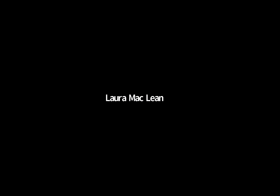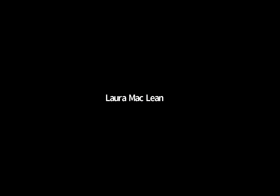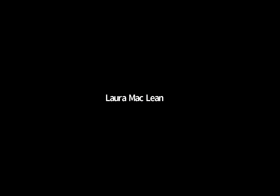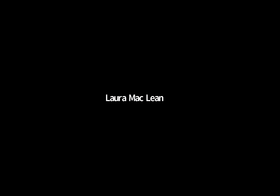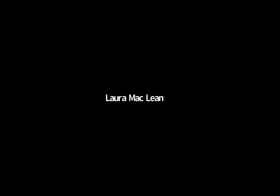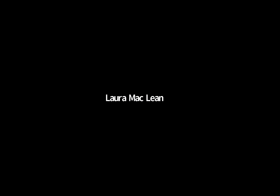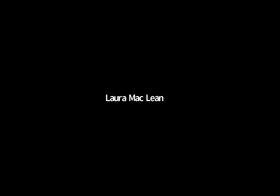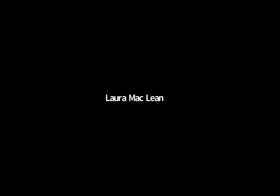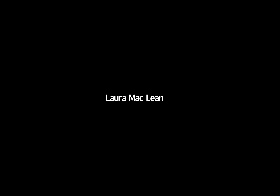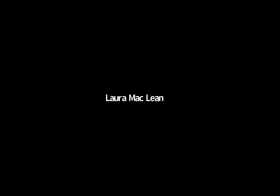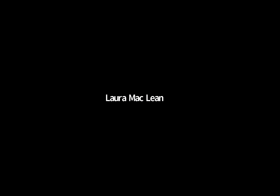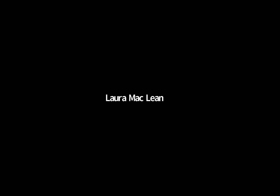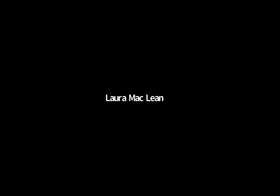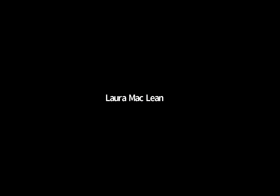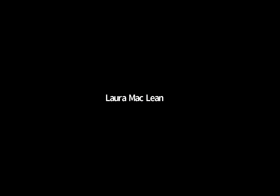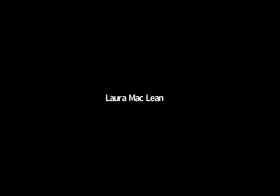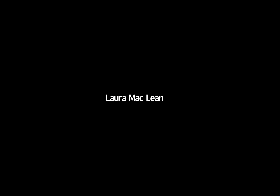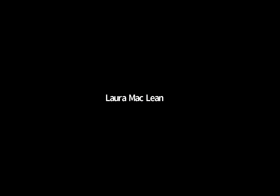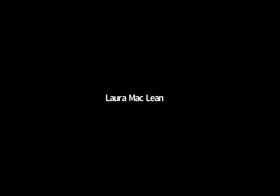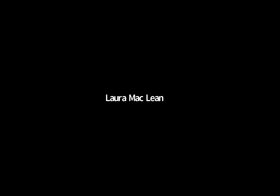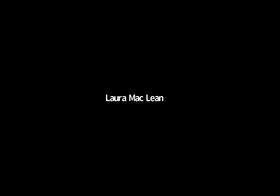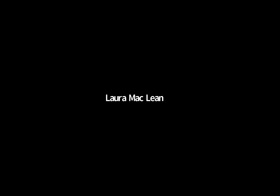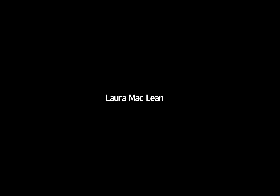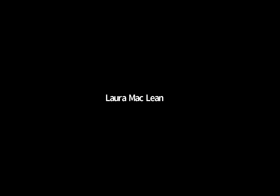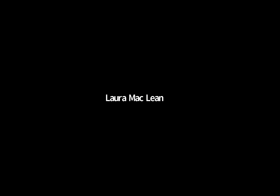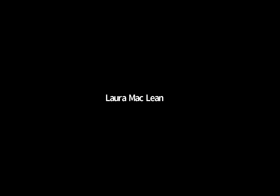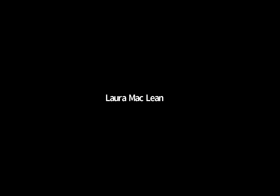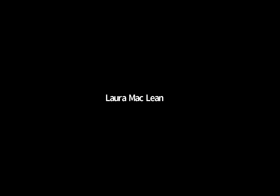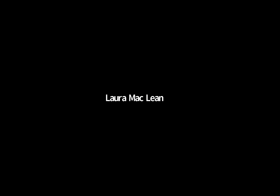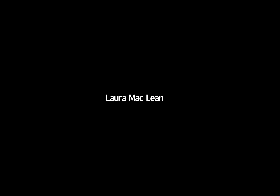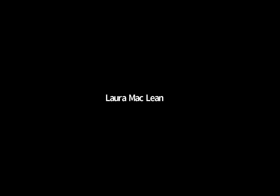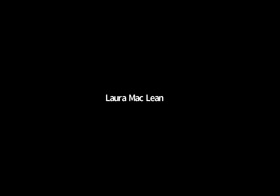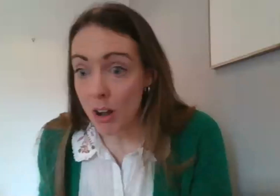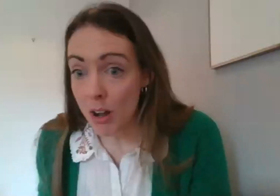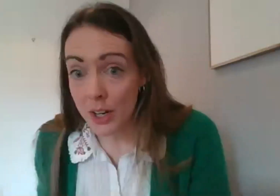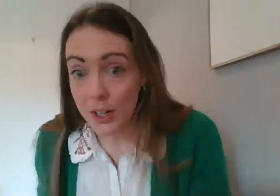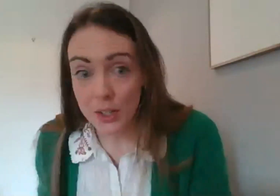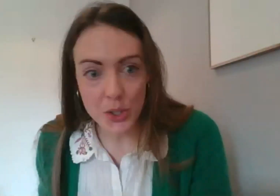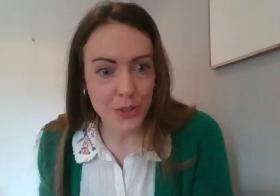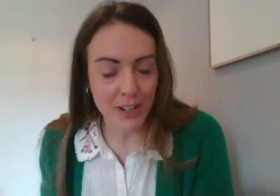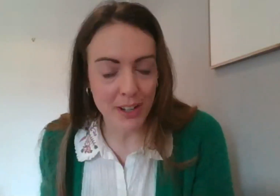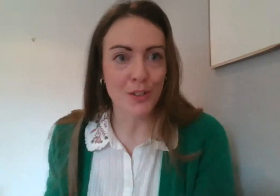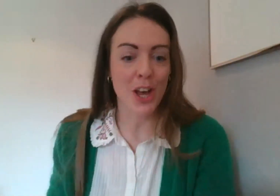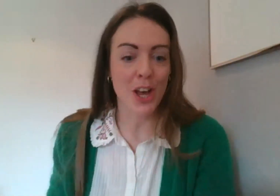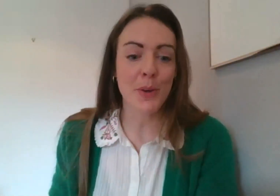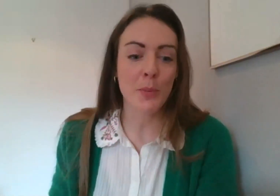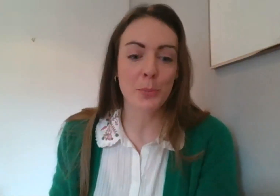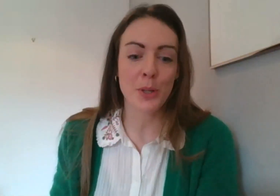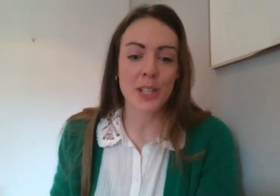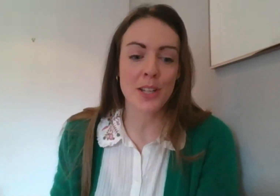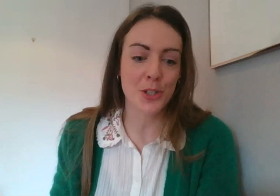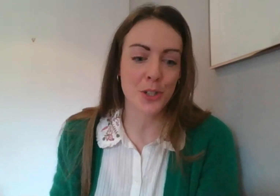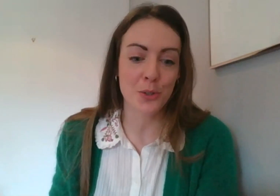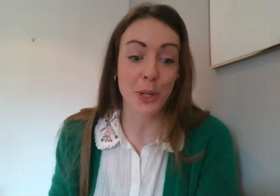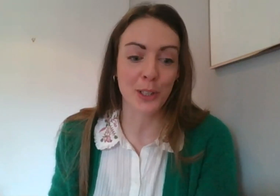Great, thanks. And yeah, brilliant. We got the interpreters there. So we are just running over time, so I